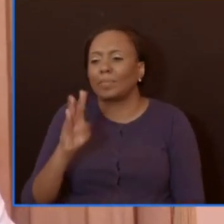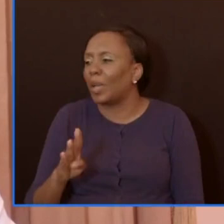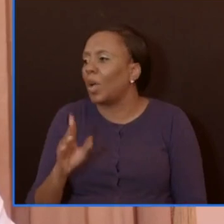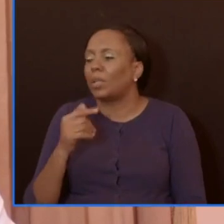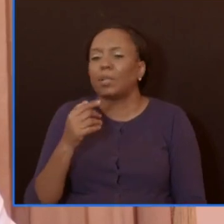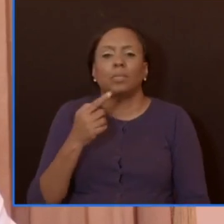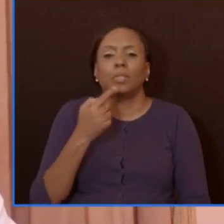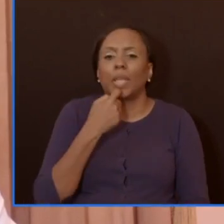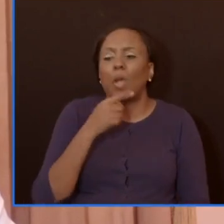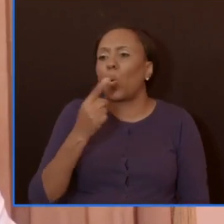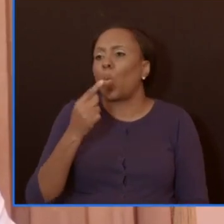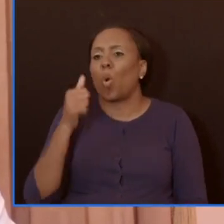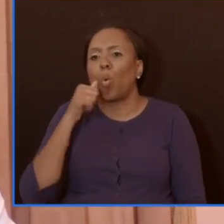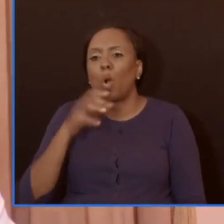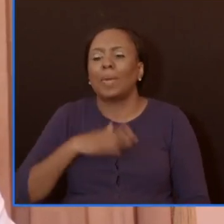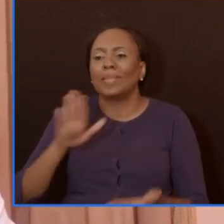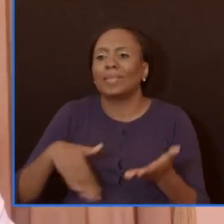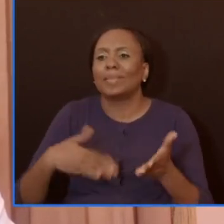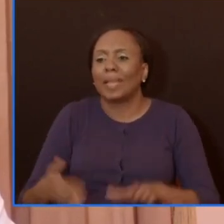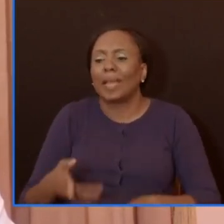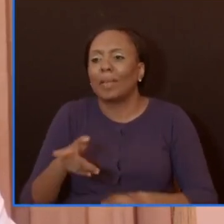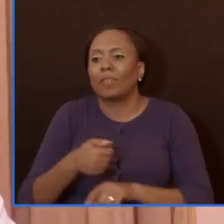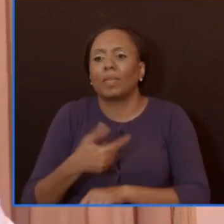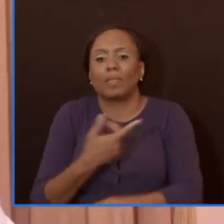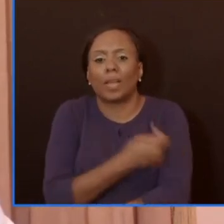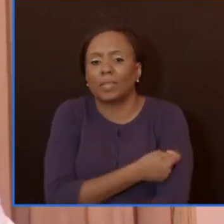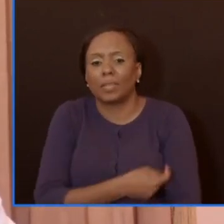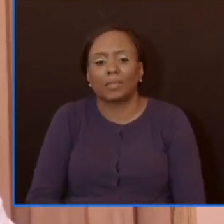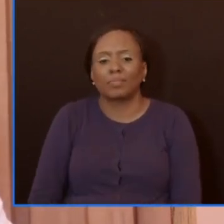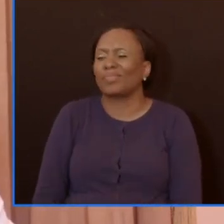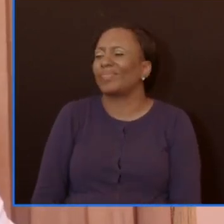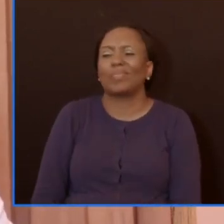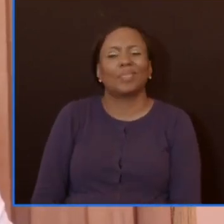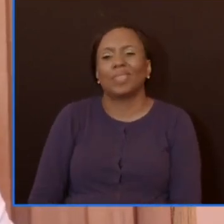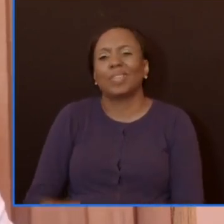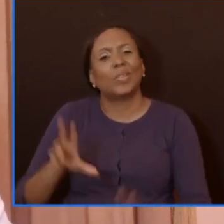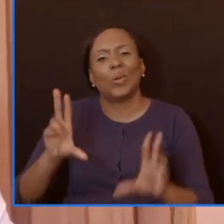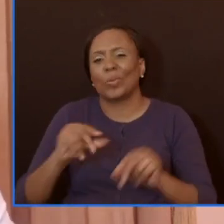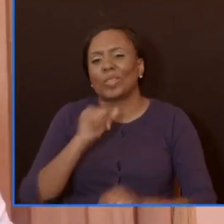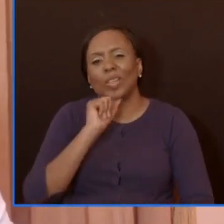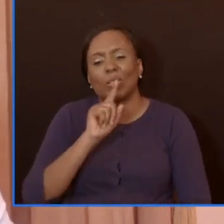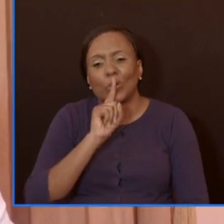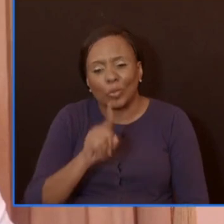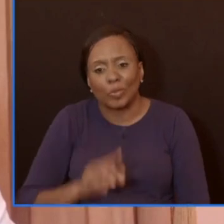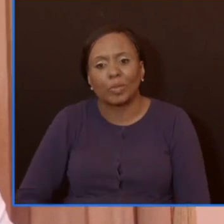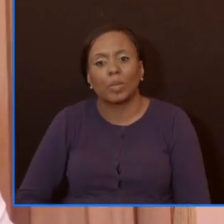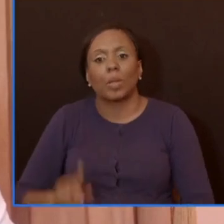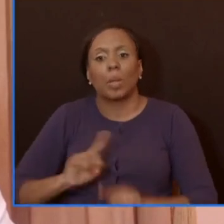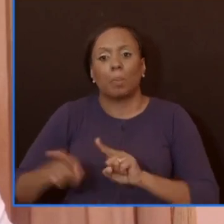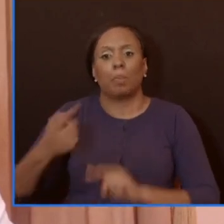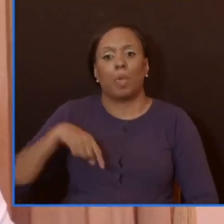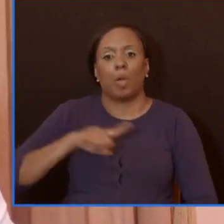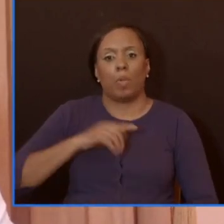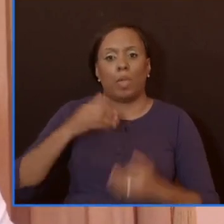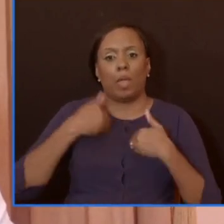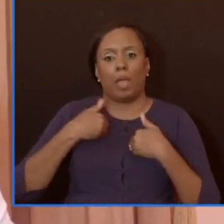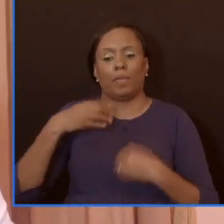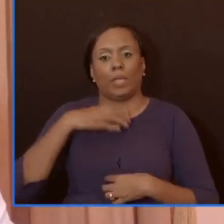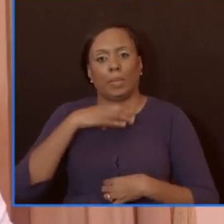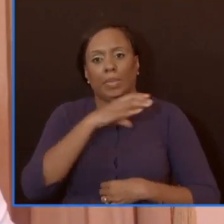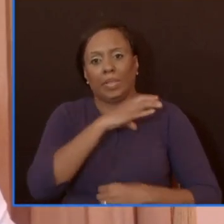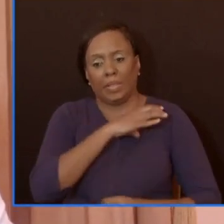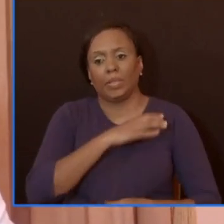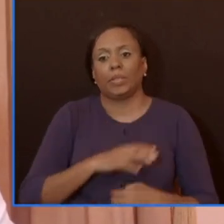from the vaccine, when in truth and in fact, we know the facts are not even near there. We have a committee that involves independent